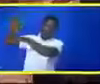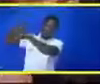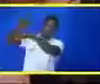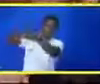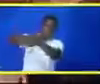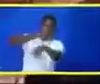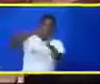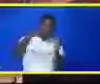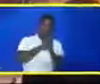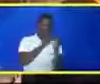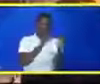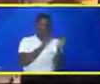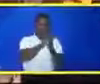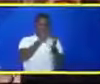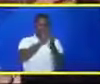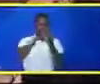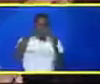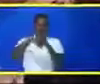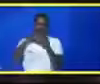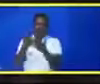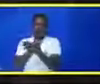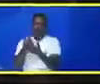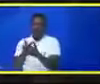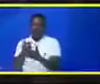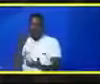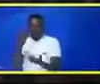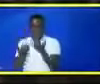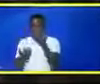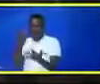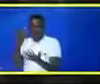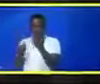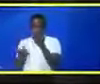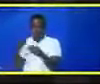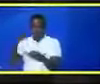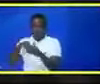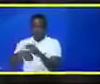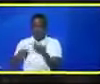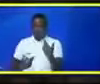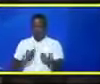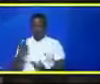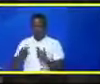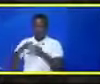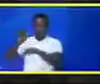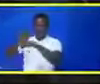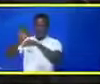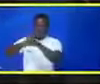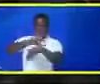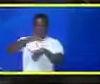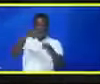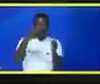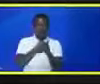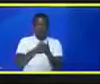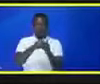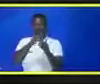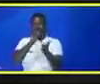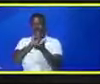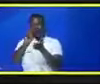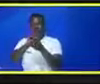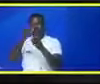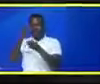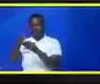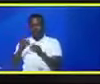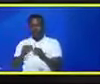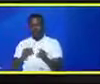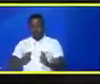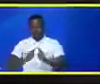campuses. Let the fire of revival fall upon the campuses. Let mighty men and